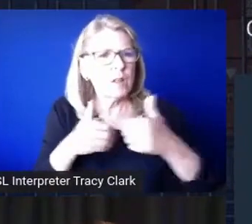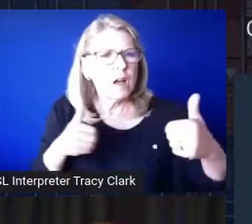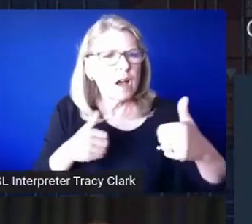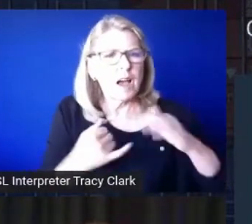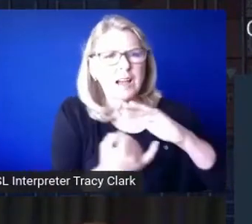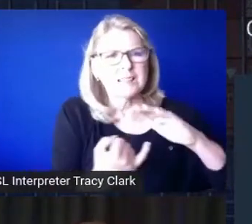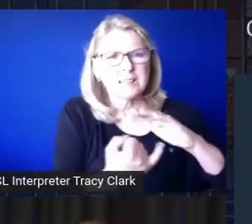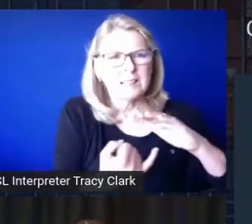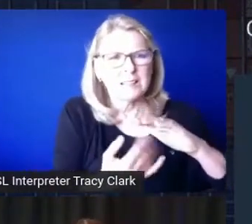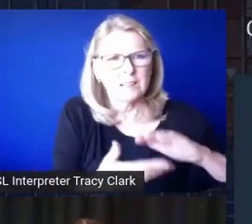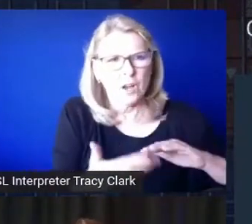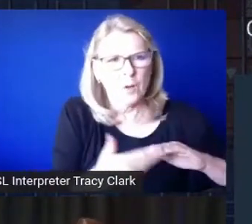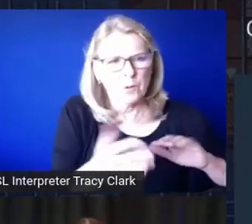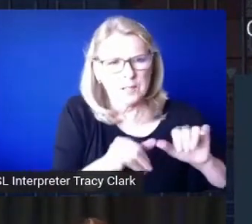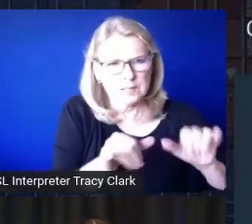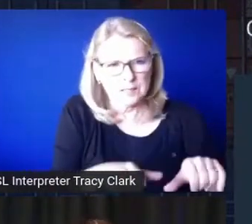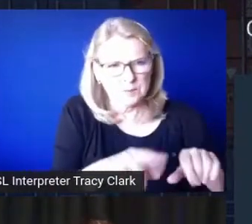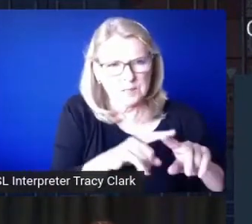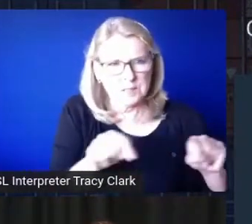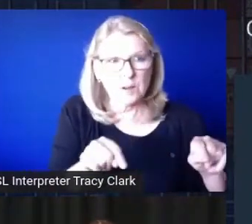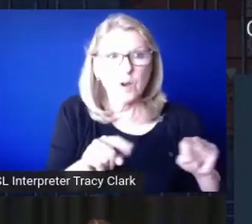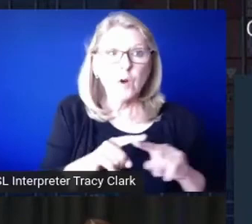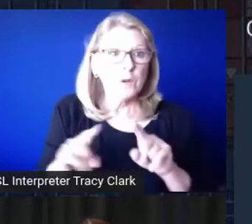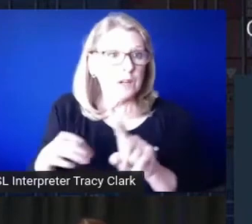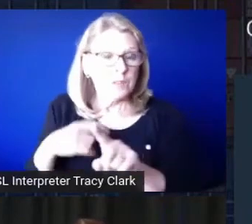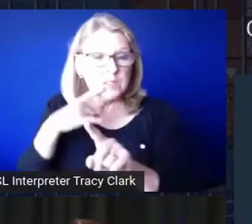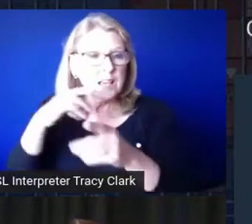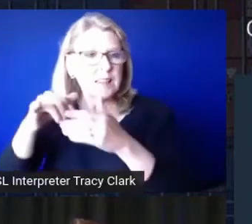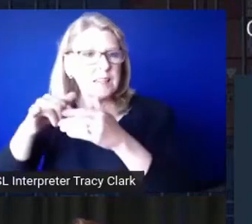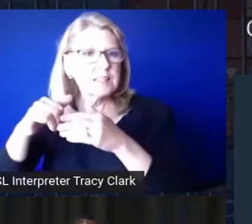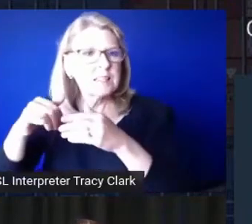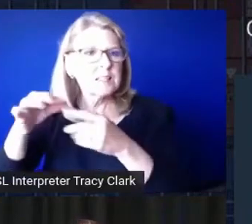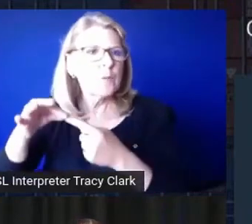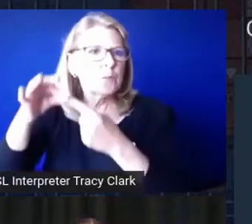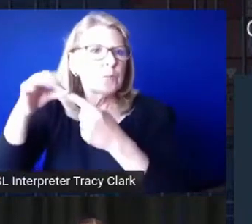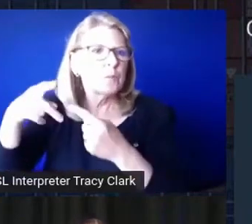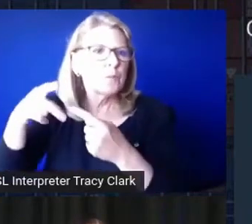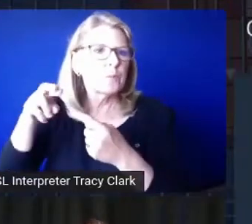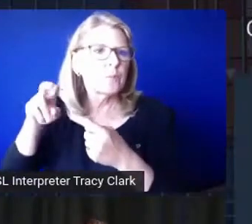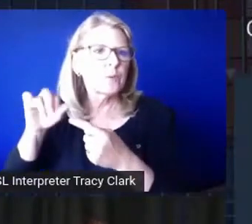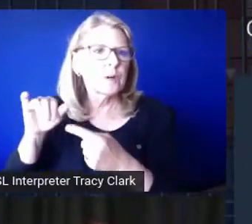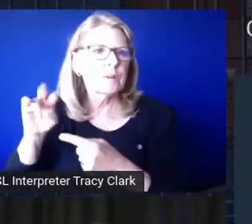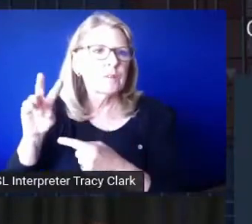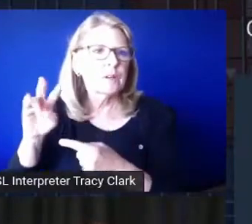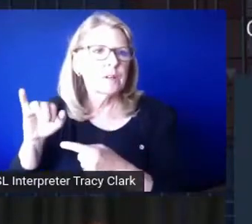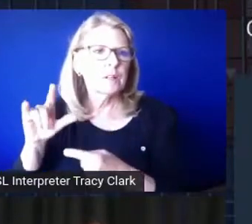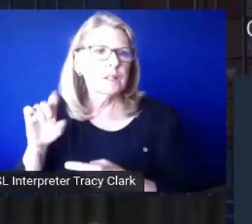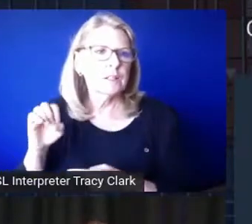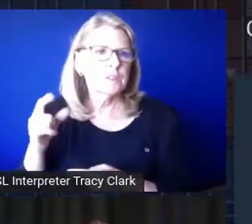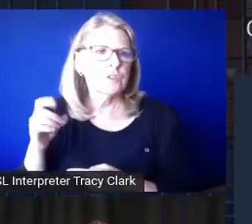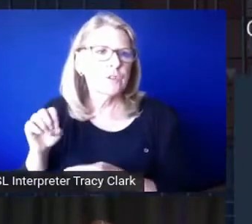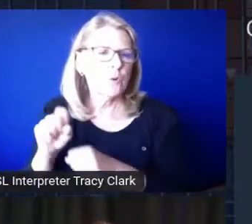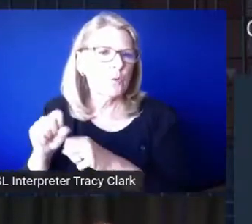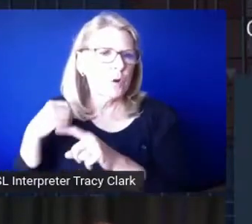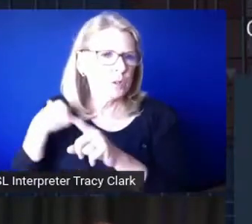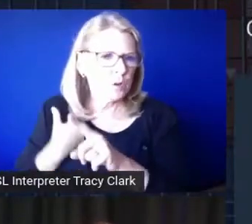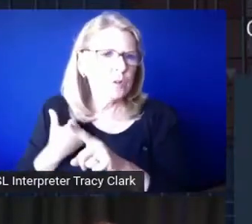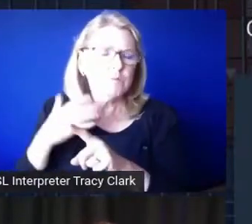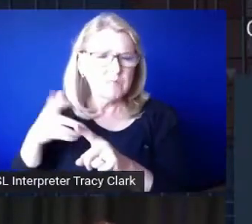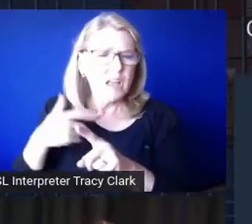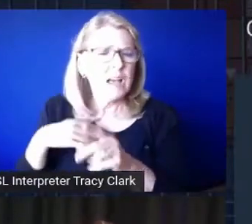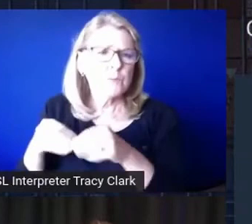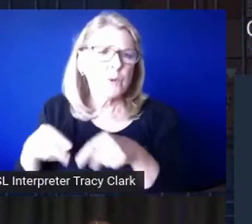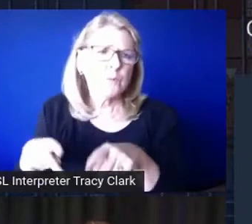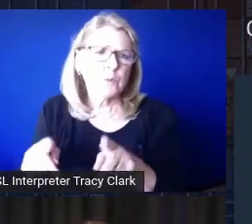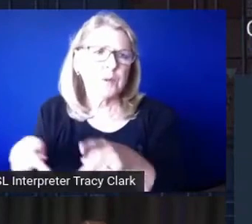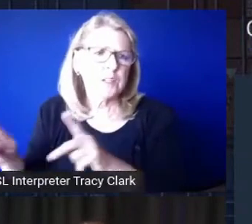this is a privileged workload now, it does have more permissions, but any other policies you want to add for your workloads are also optional, that you can